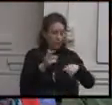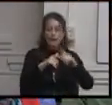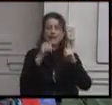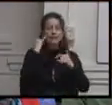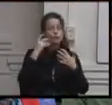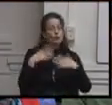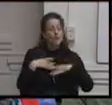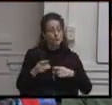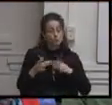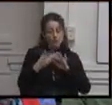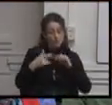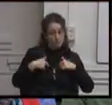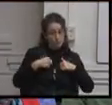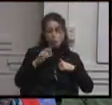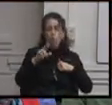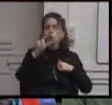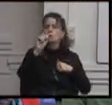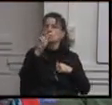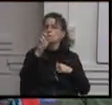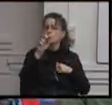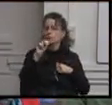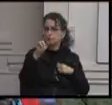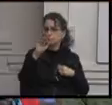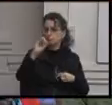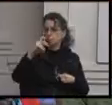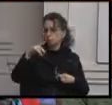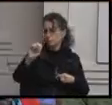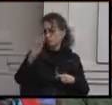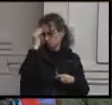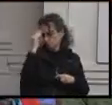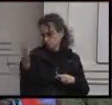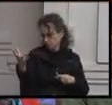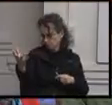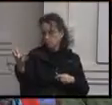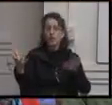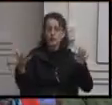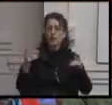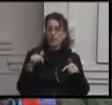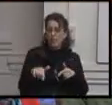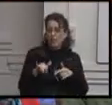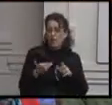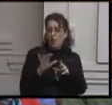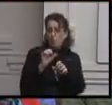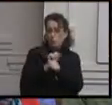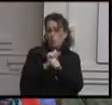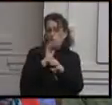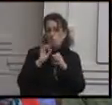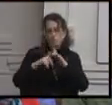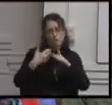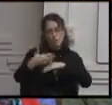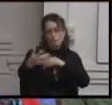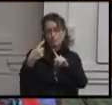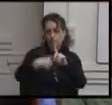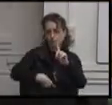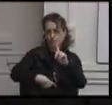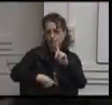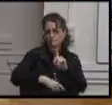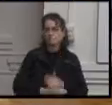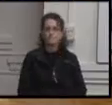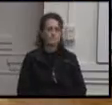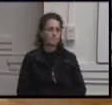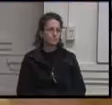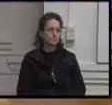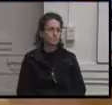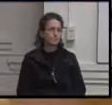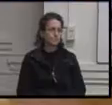to try to work on some kind of a report for the town within the next month or so to begin that work. Thank you. Thank you, John.